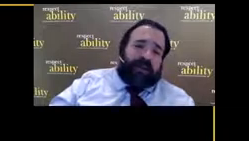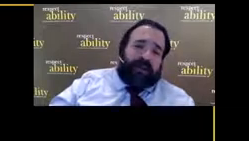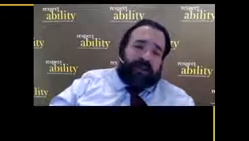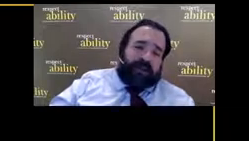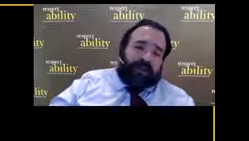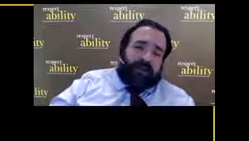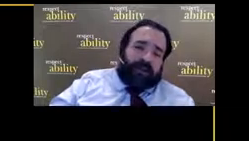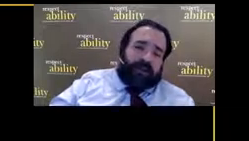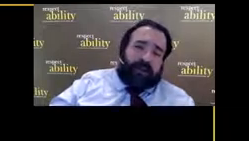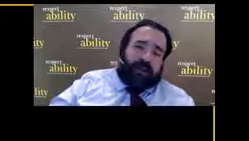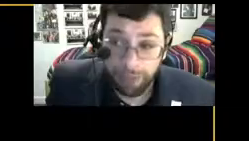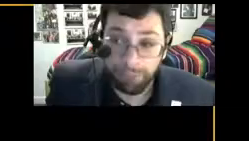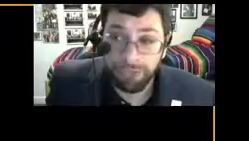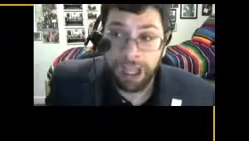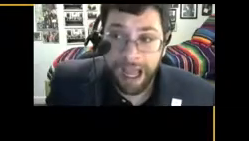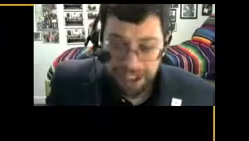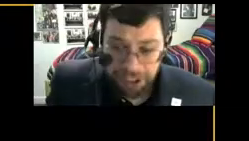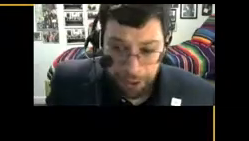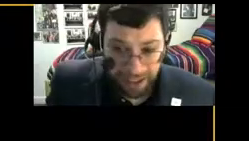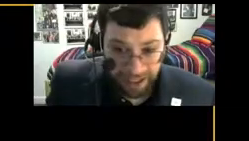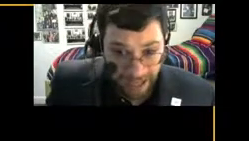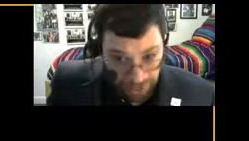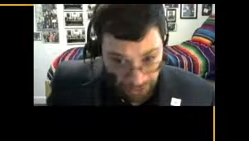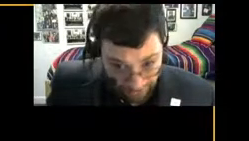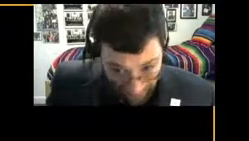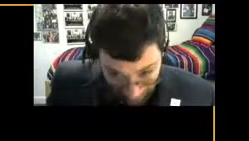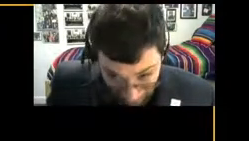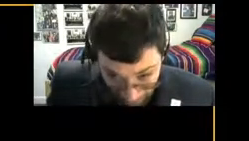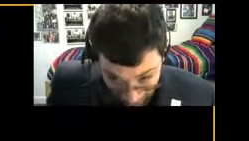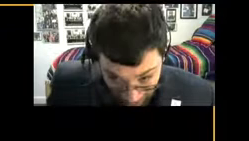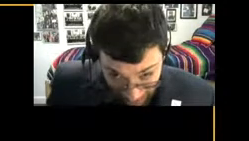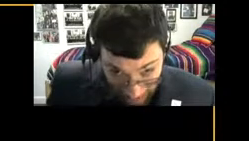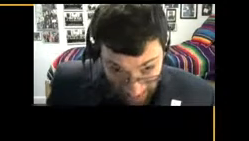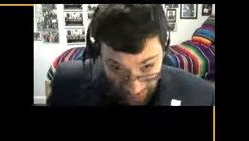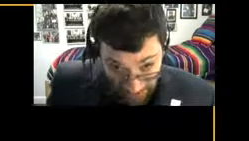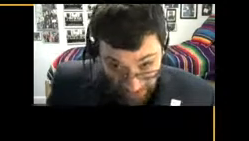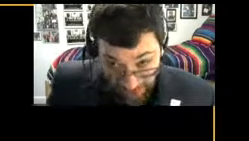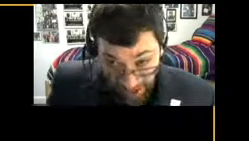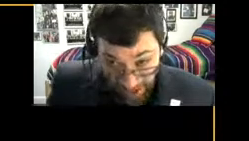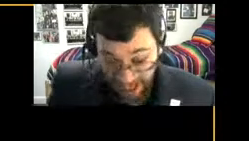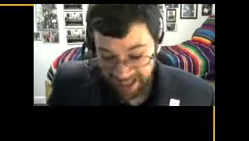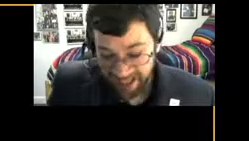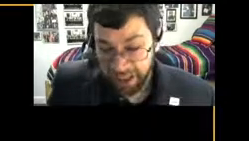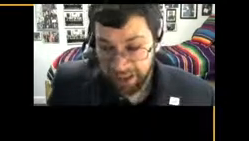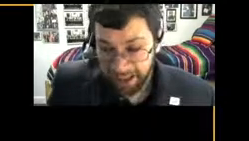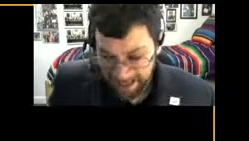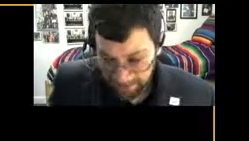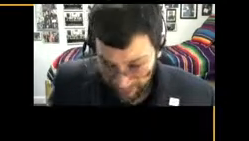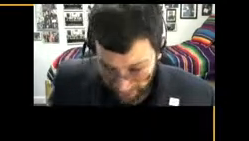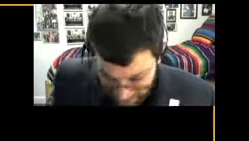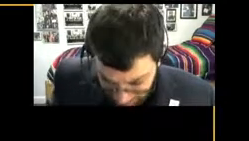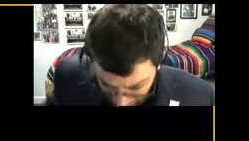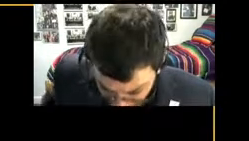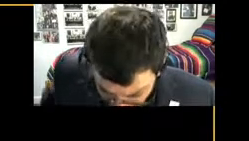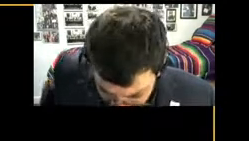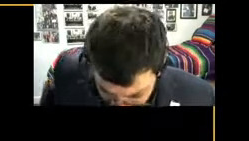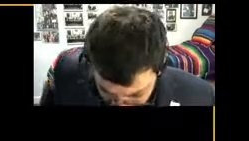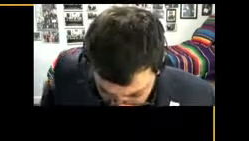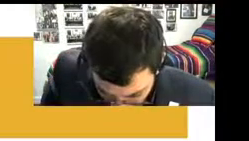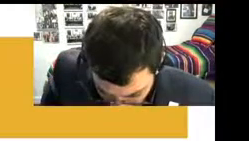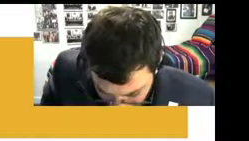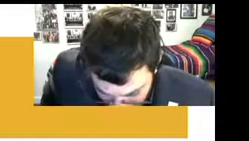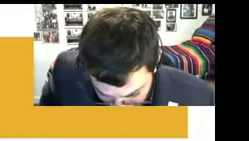statement? Well, I do encounter that a lot, and I think that that's because